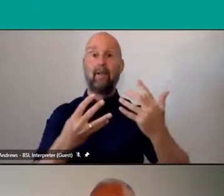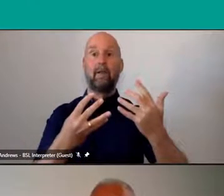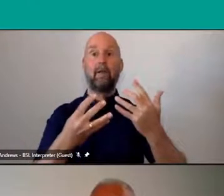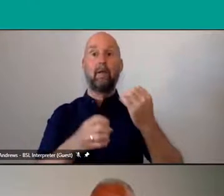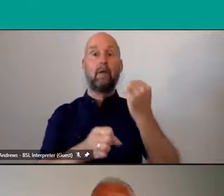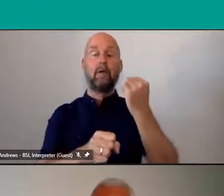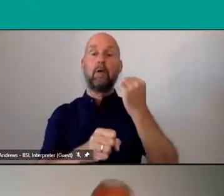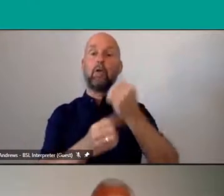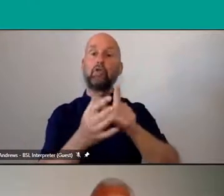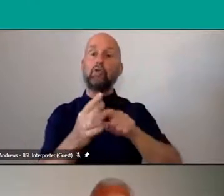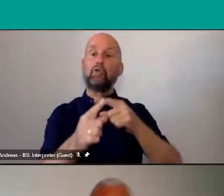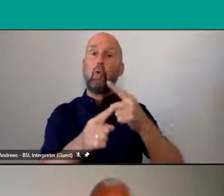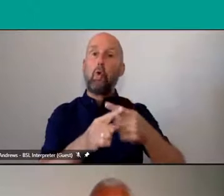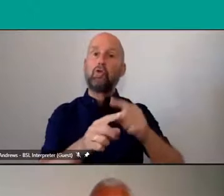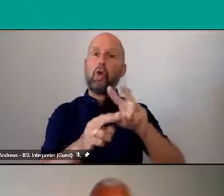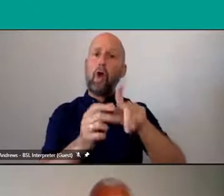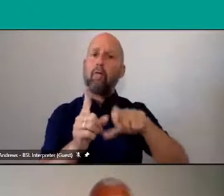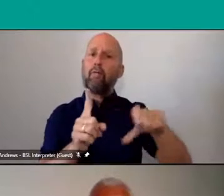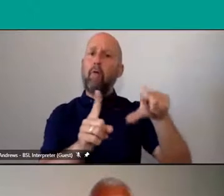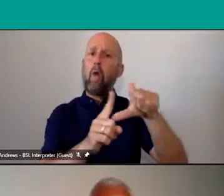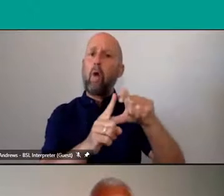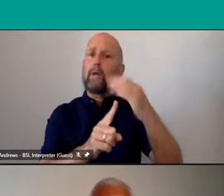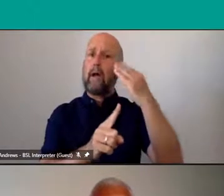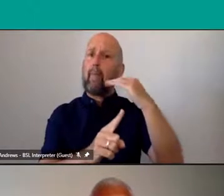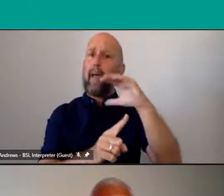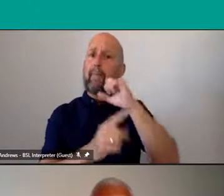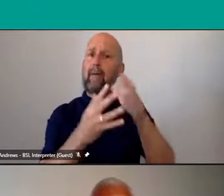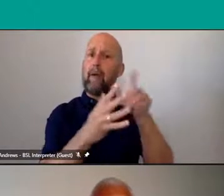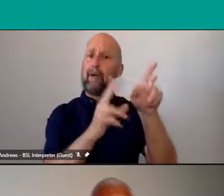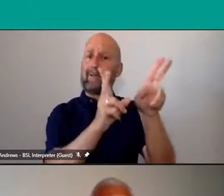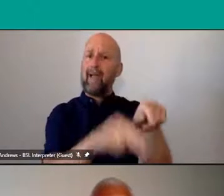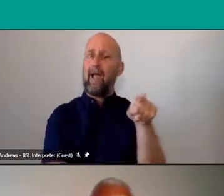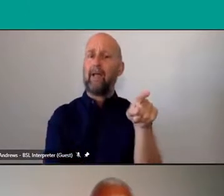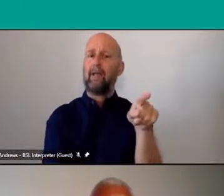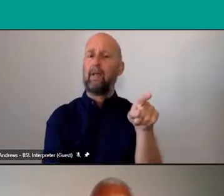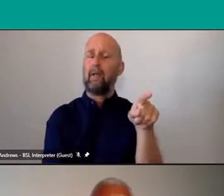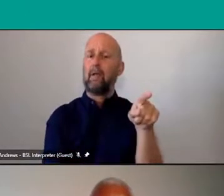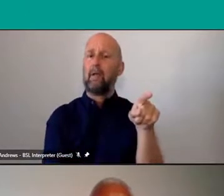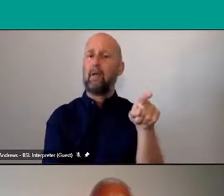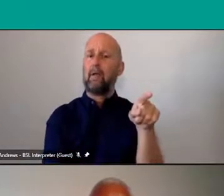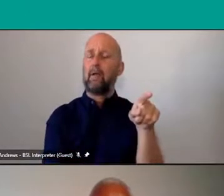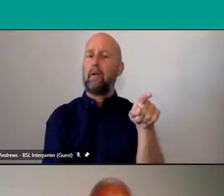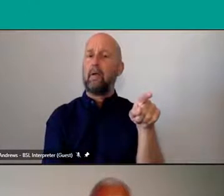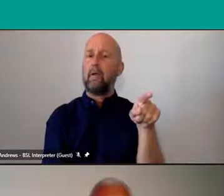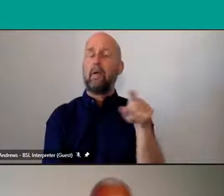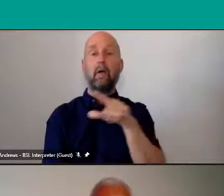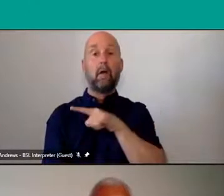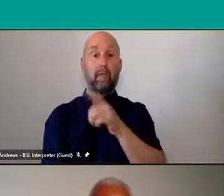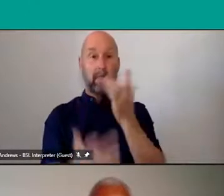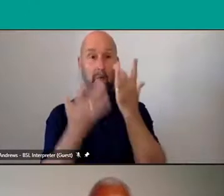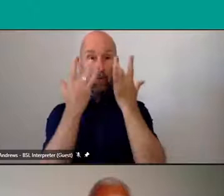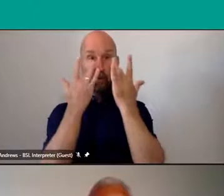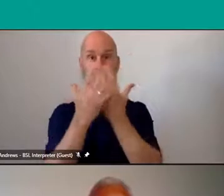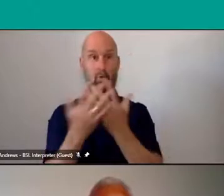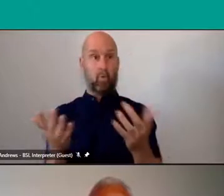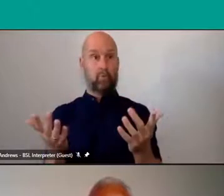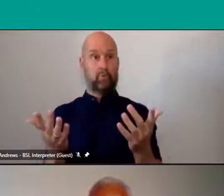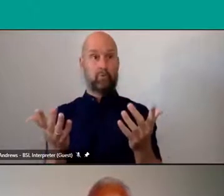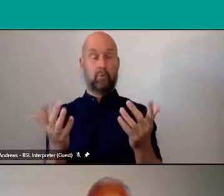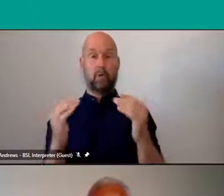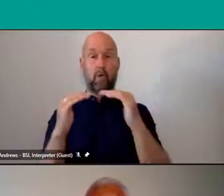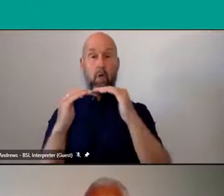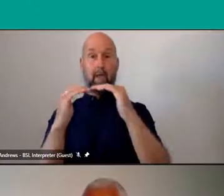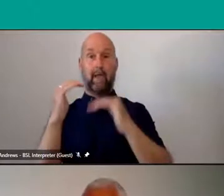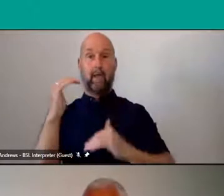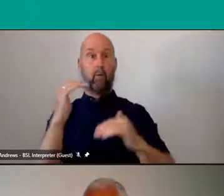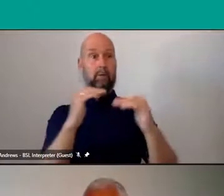Floyd that has laid bare some of the most profound structural inequalities that have shook all of us